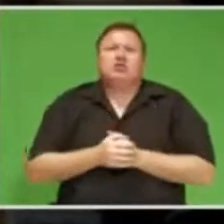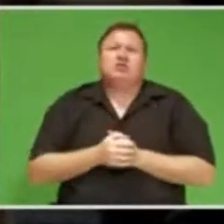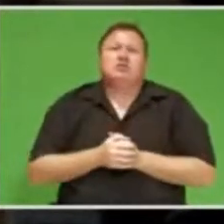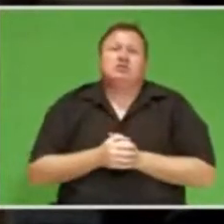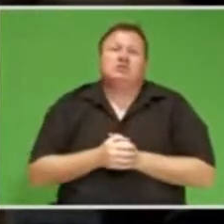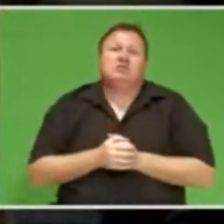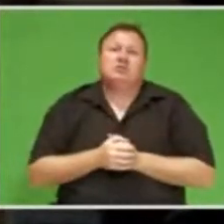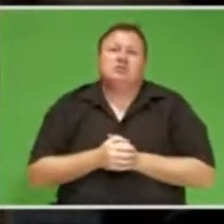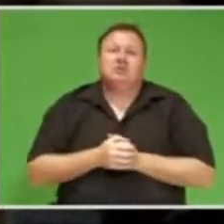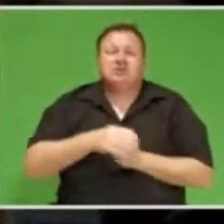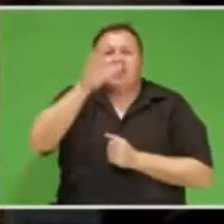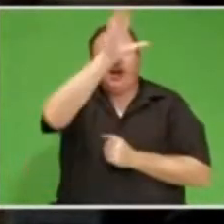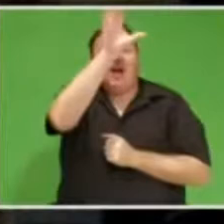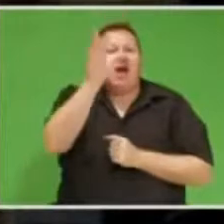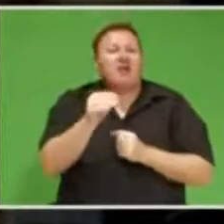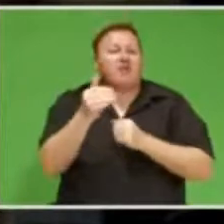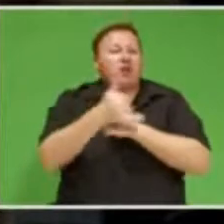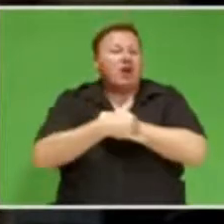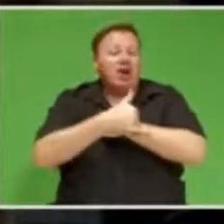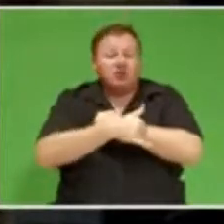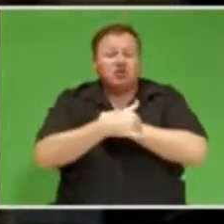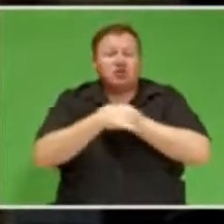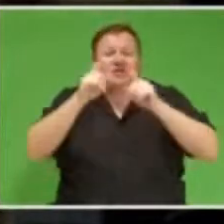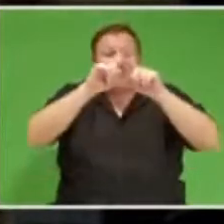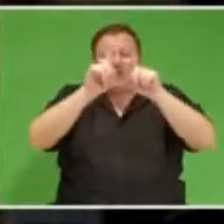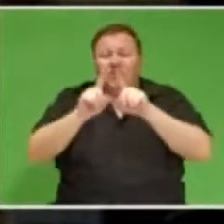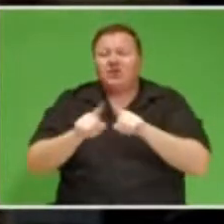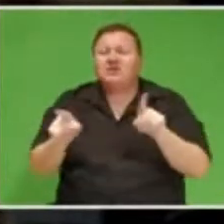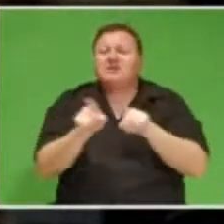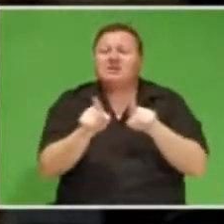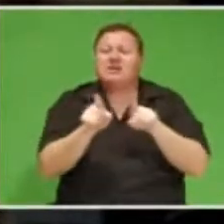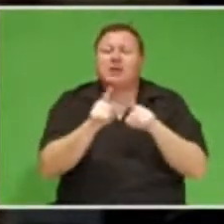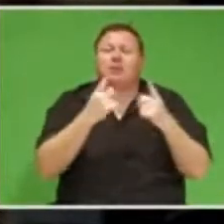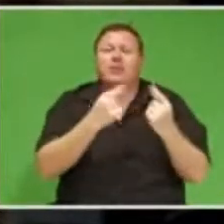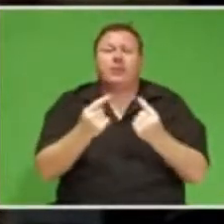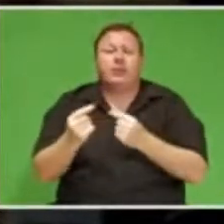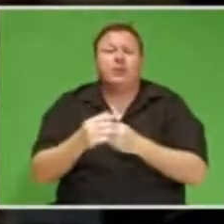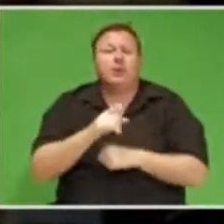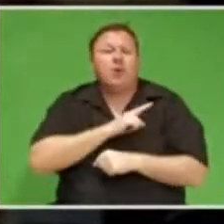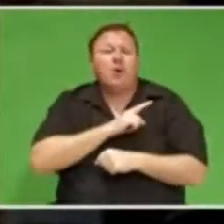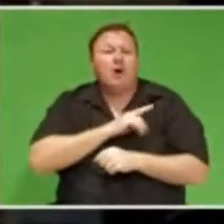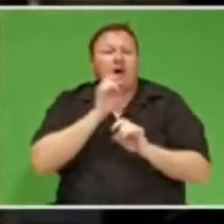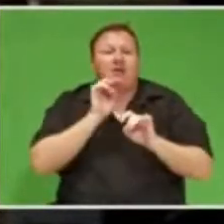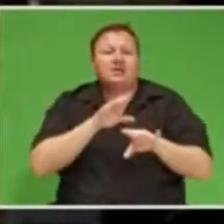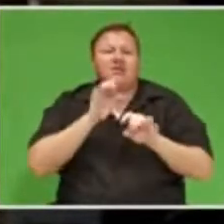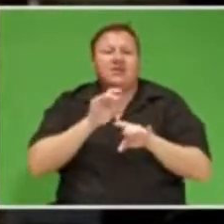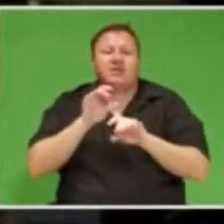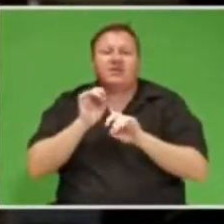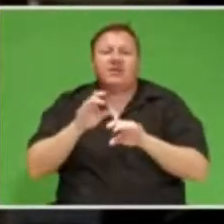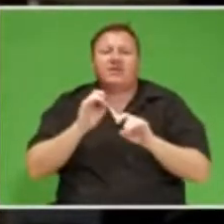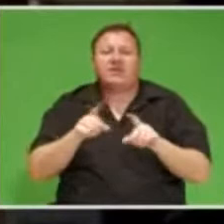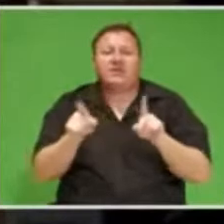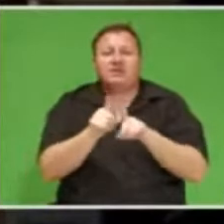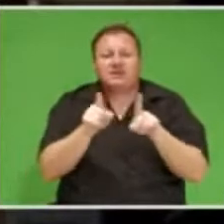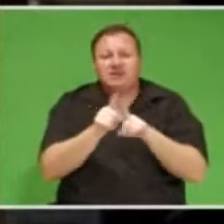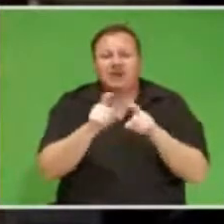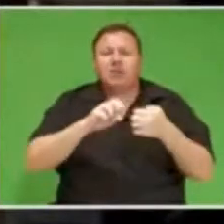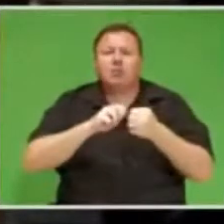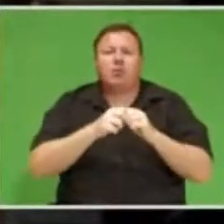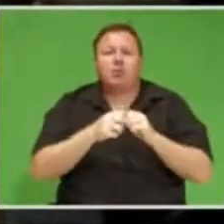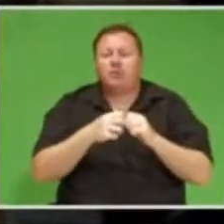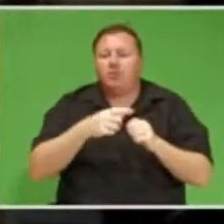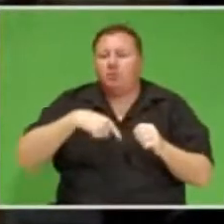our continent have done exactly the same because they have been suffering from exactly the same problem that we